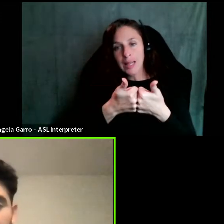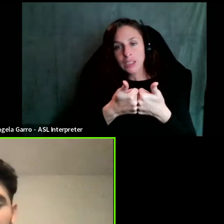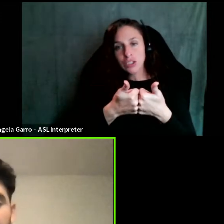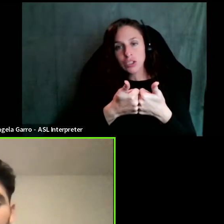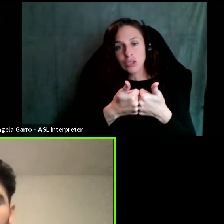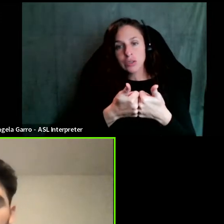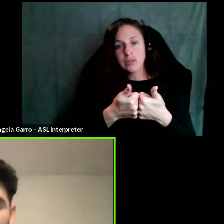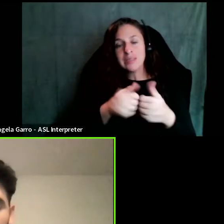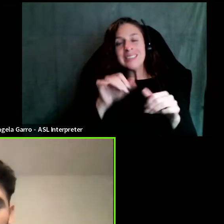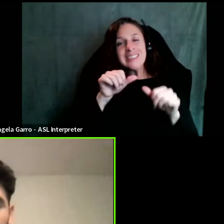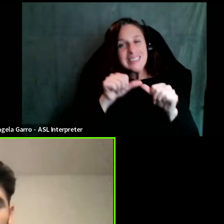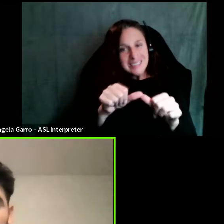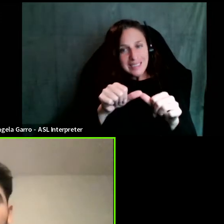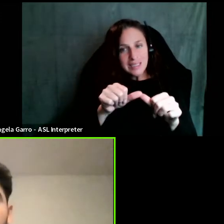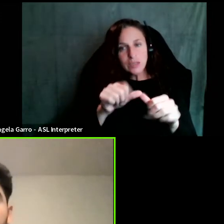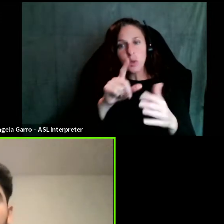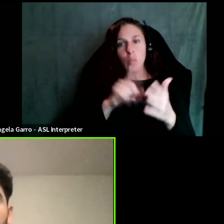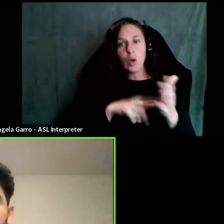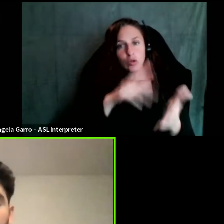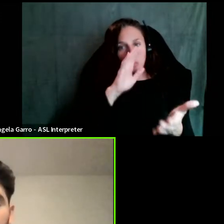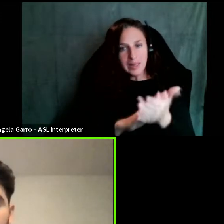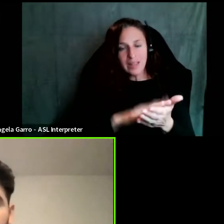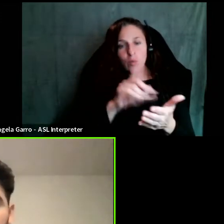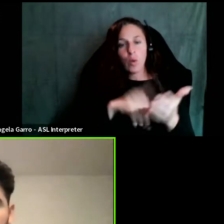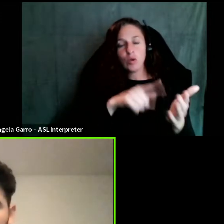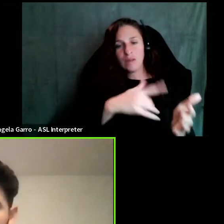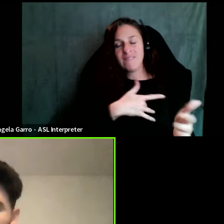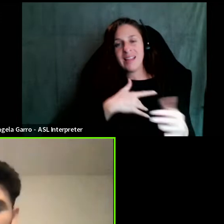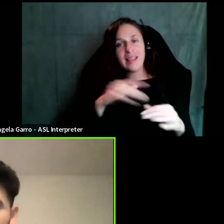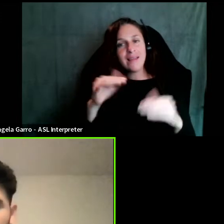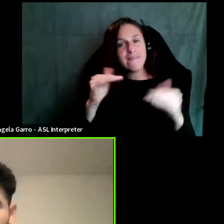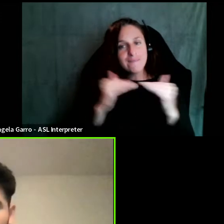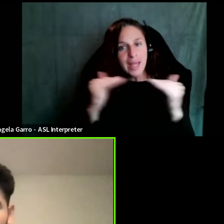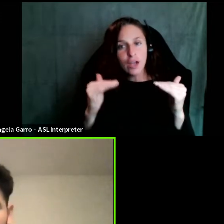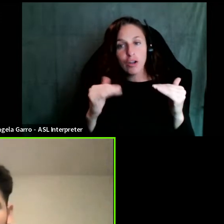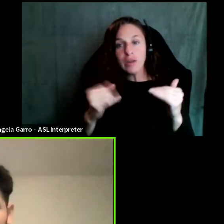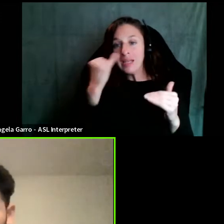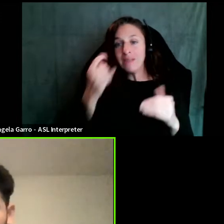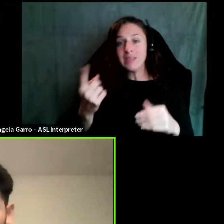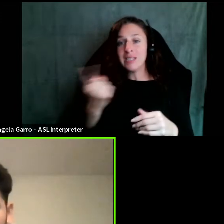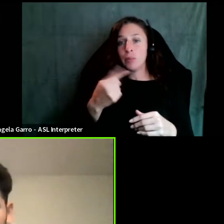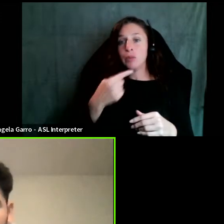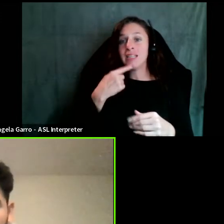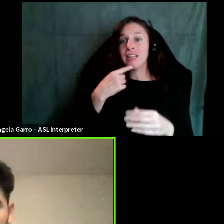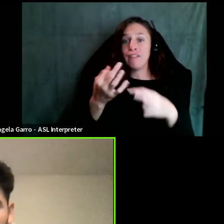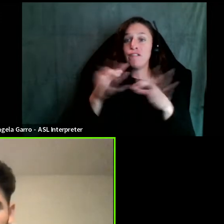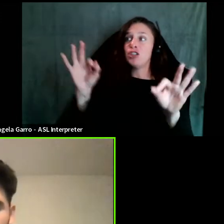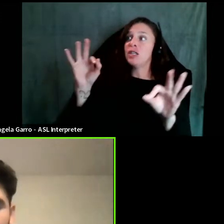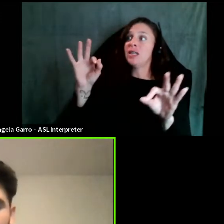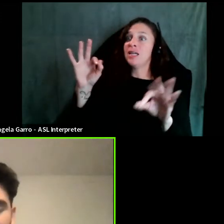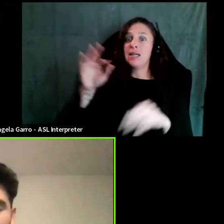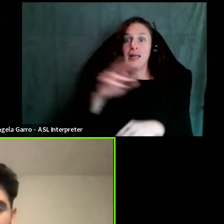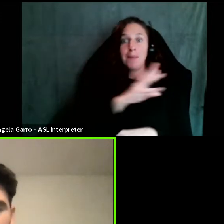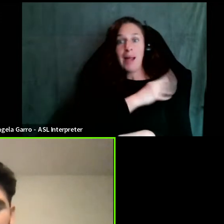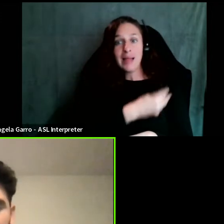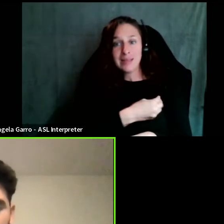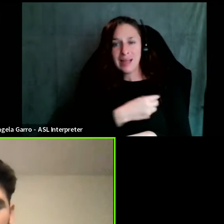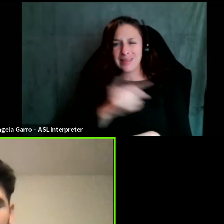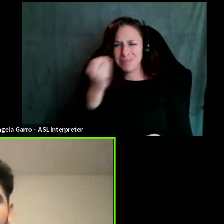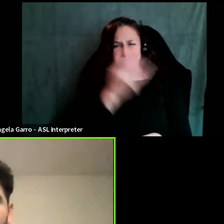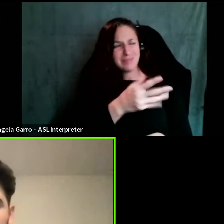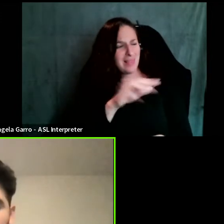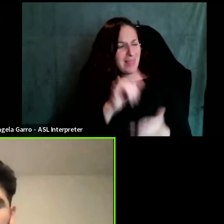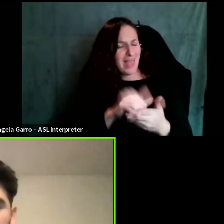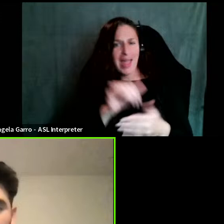guns and to stick to what you believe in and what you feel is fair. If somebody says free Palestine and they come back and tell you that that is